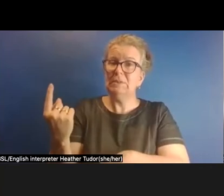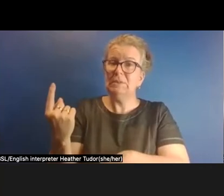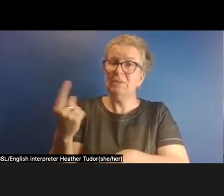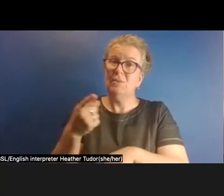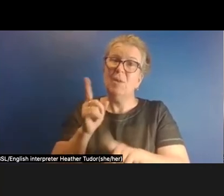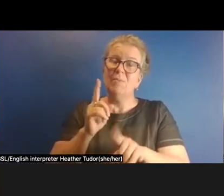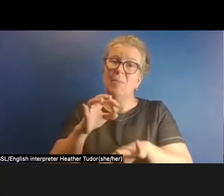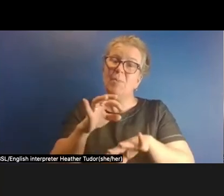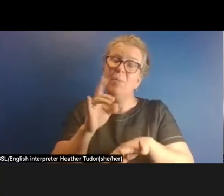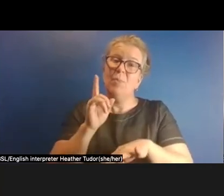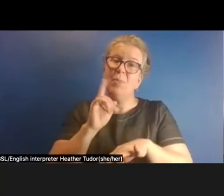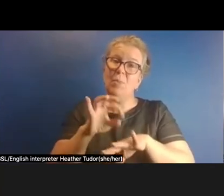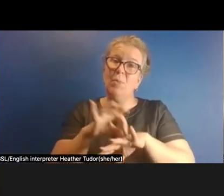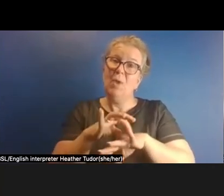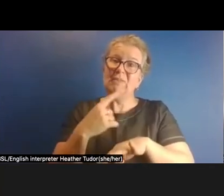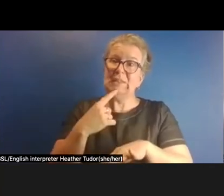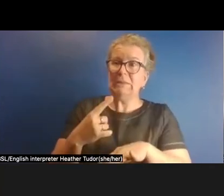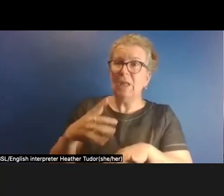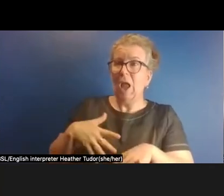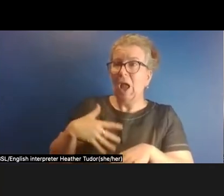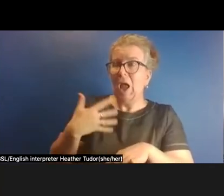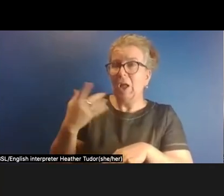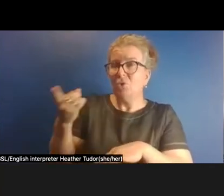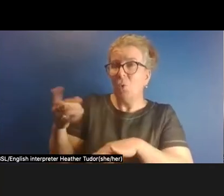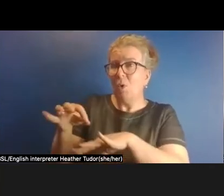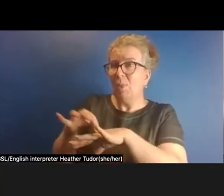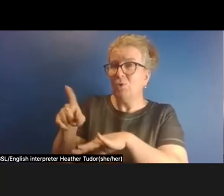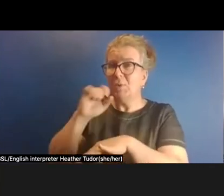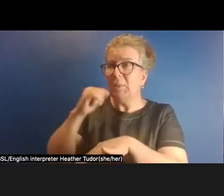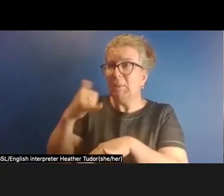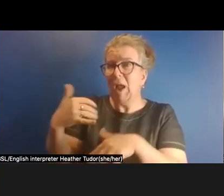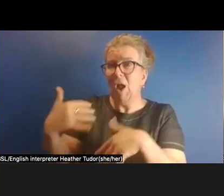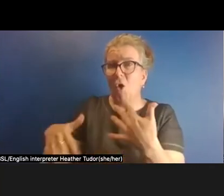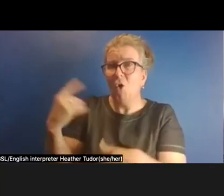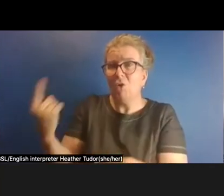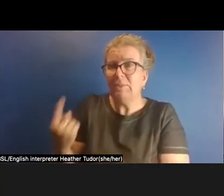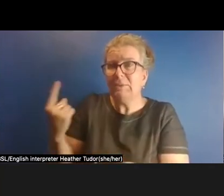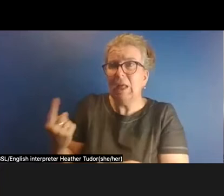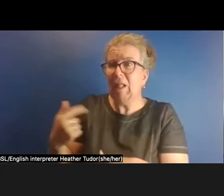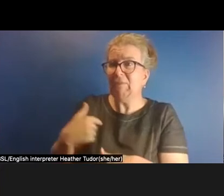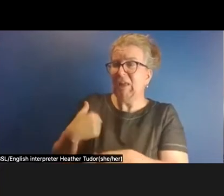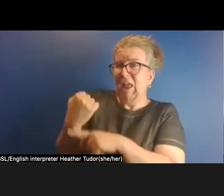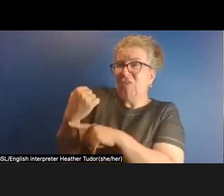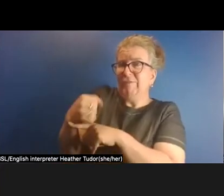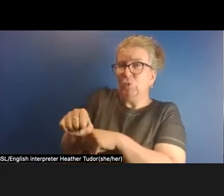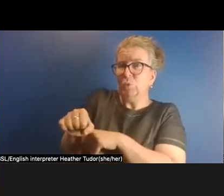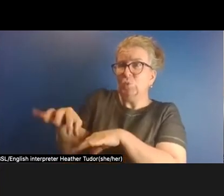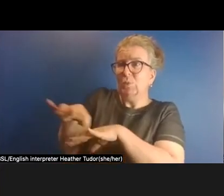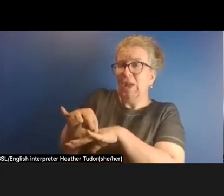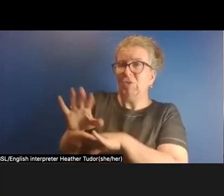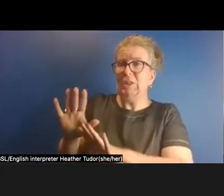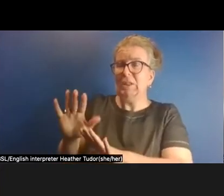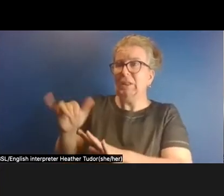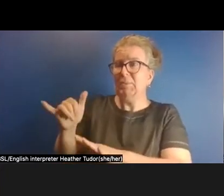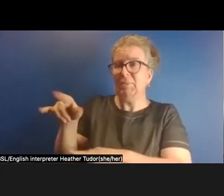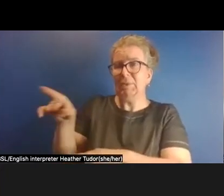himself because of it if they didn't get married. And it just shows how like even within the partnership, the impact it has to each other in the marriage